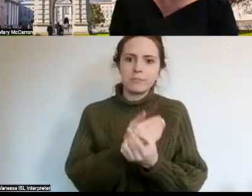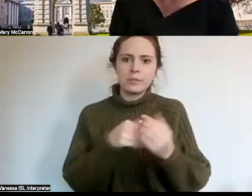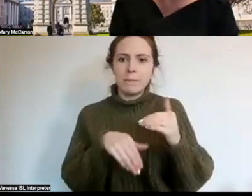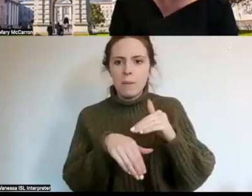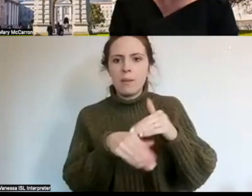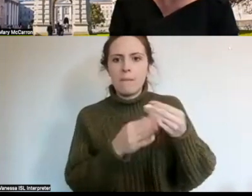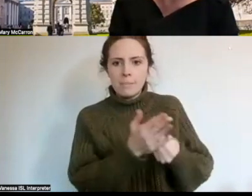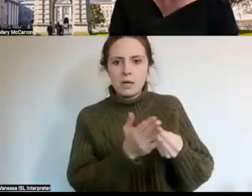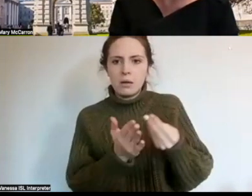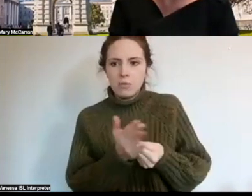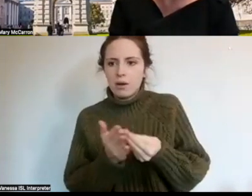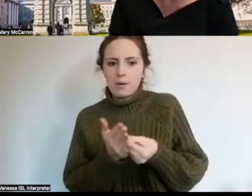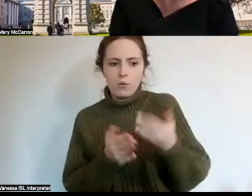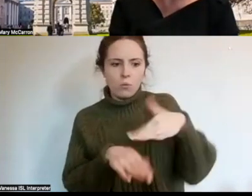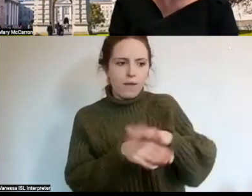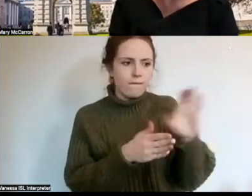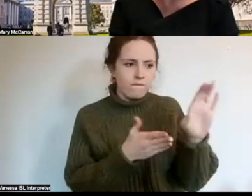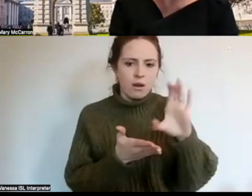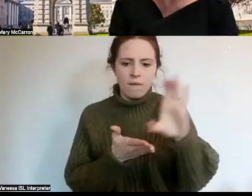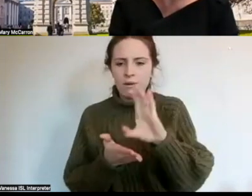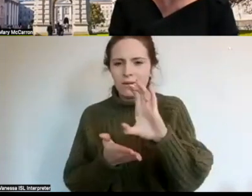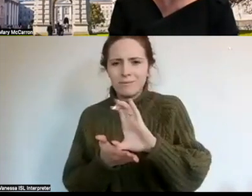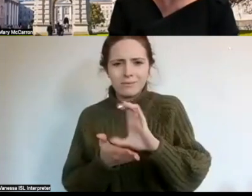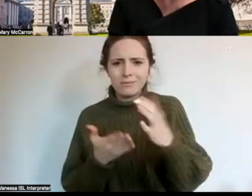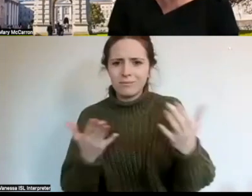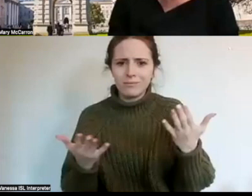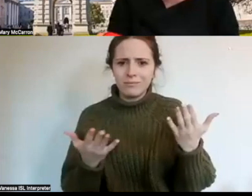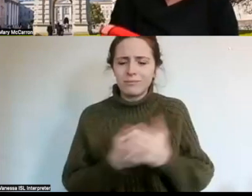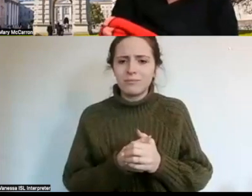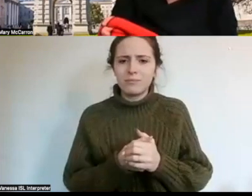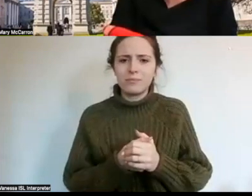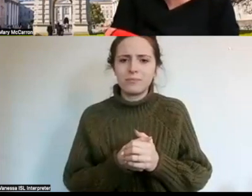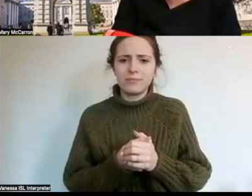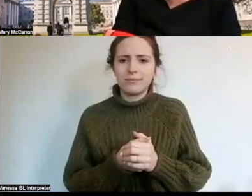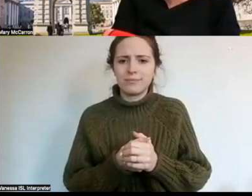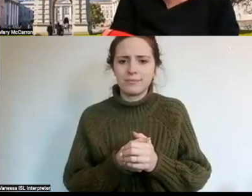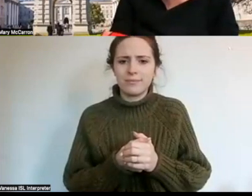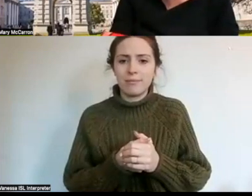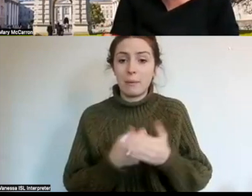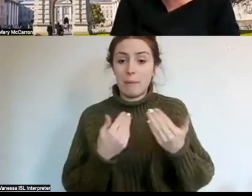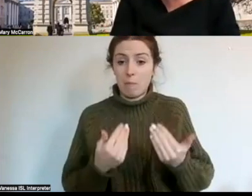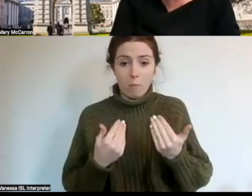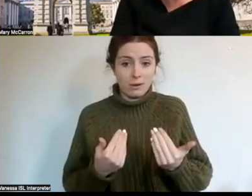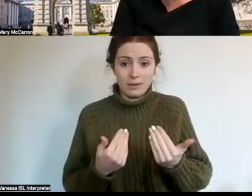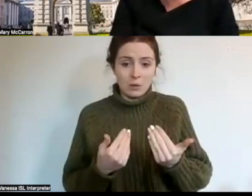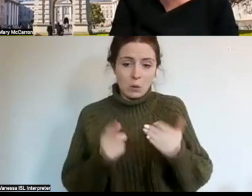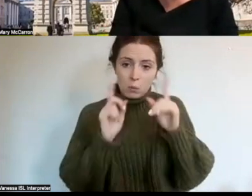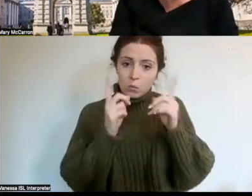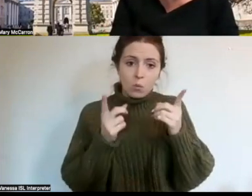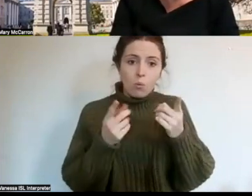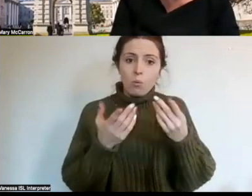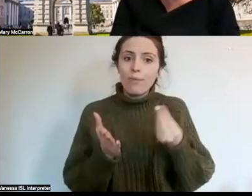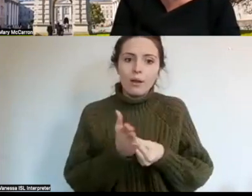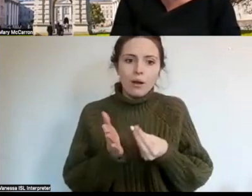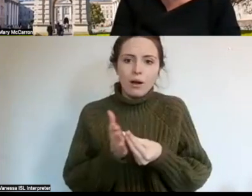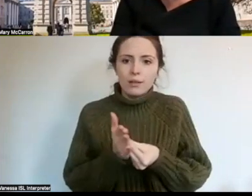And, you know, it's a little bit like firefighting a lot of the time, isn't it? Well, it is. But as Mary says, at the moment, like, we don't know what the costs are, like the cost